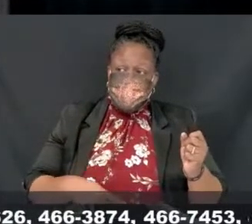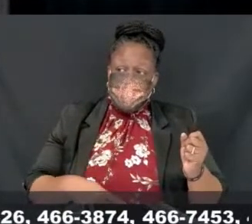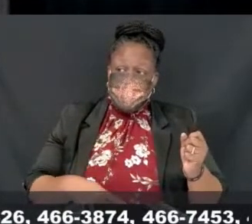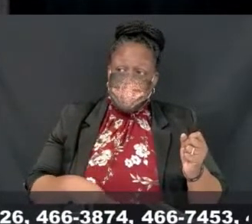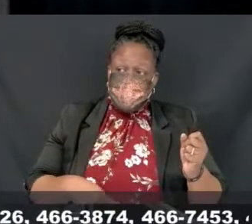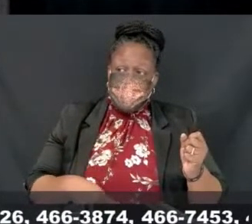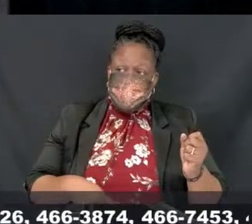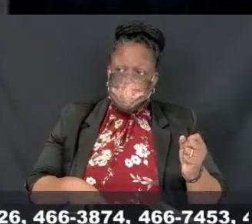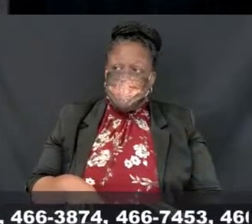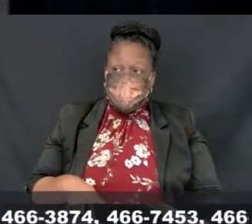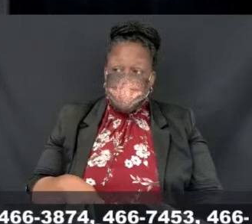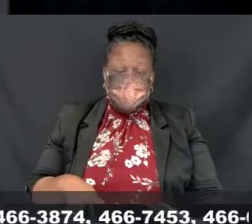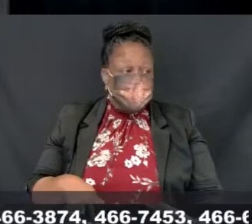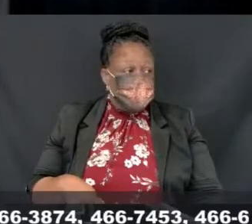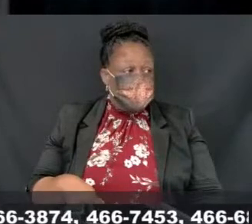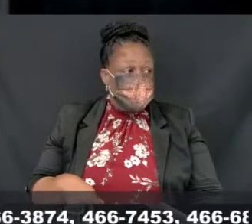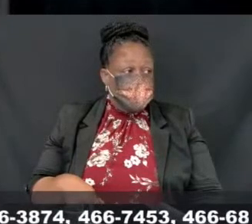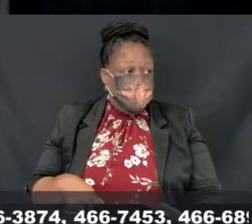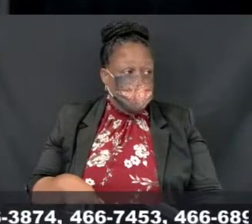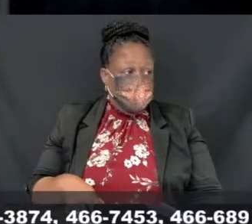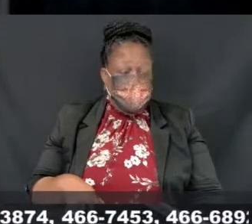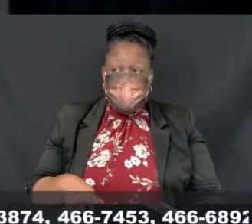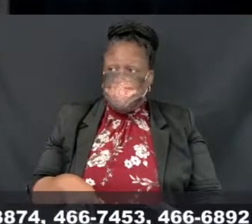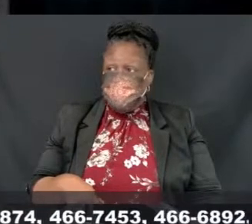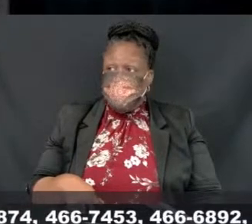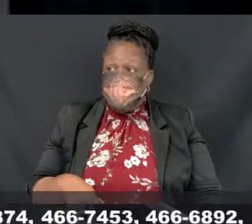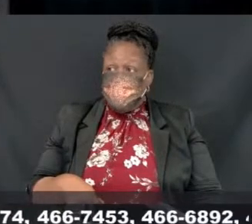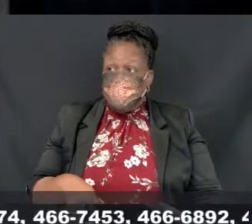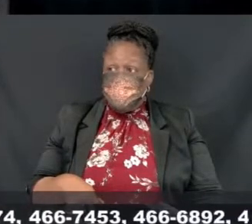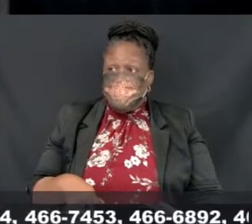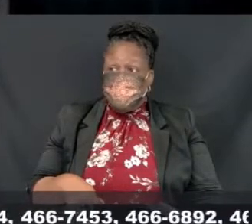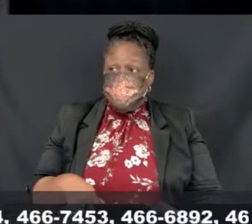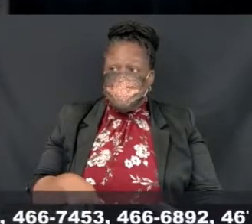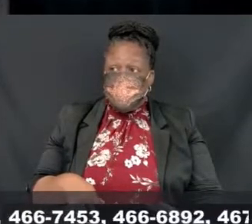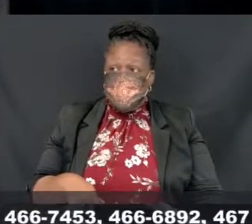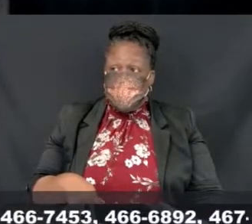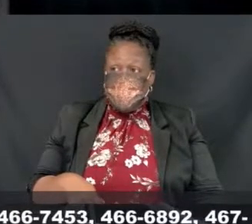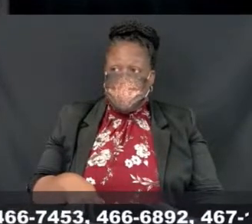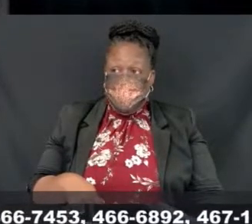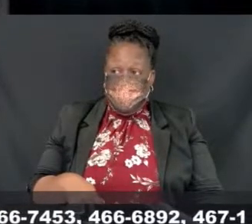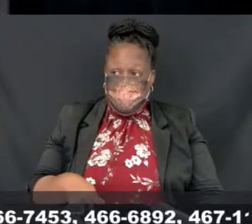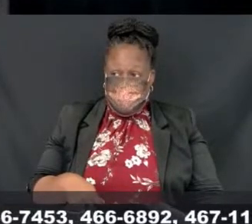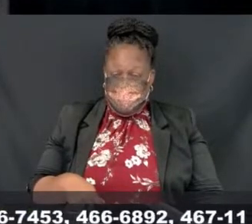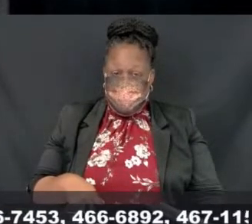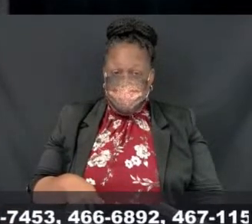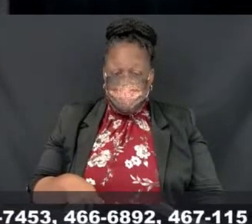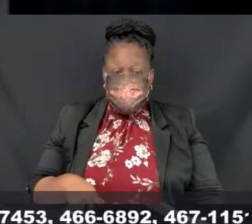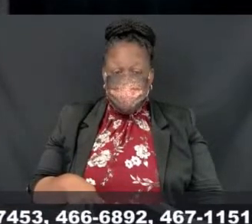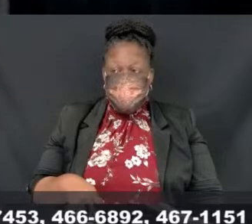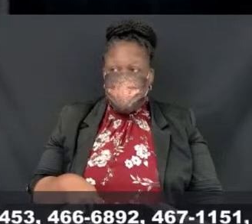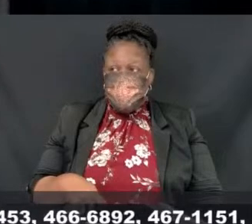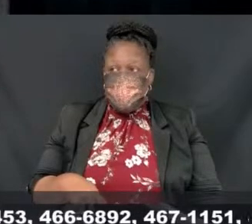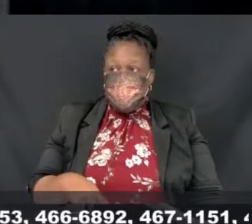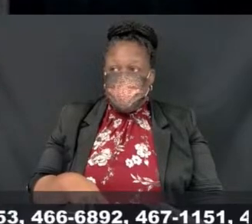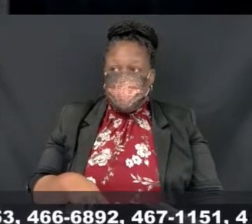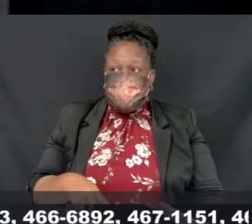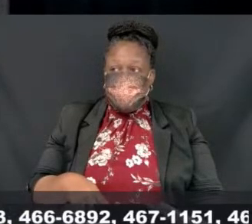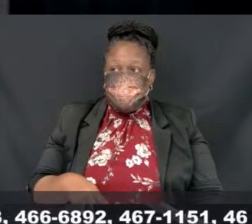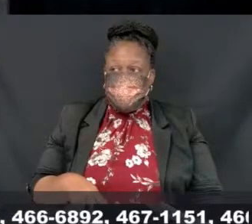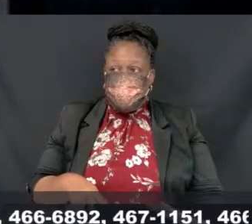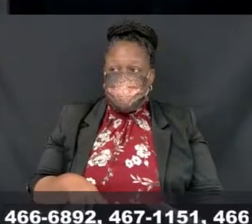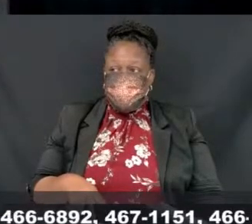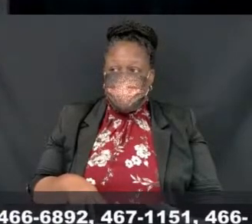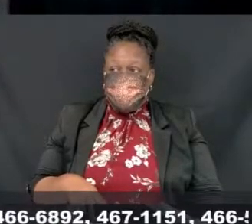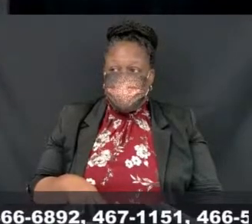little boy. Mr. actually taught me in junior high. Remember, it was junior high, it wasn't washy. We had to go from grade 6